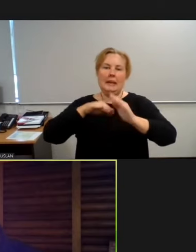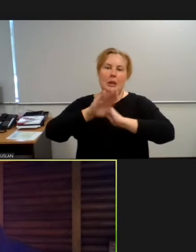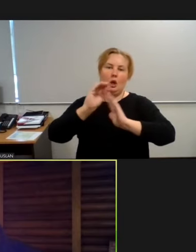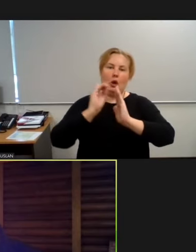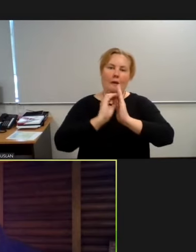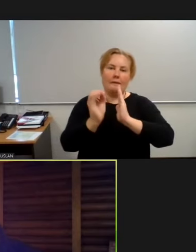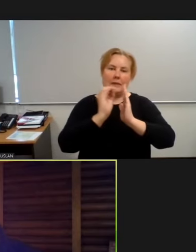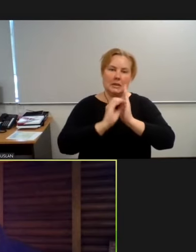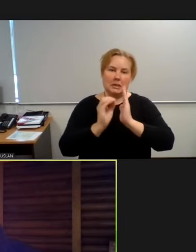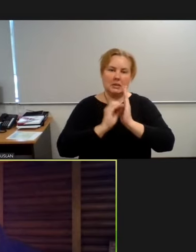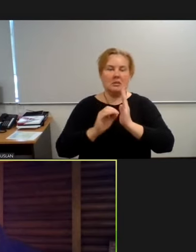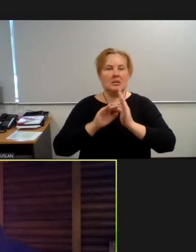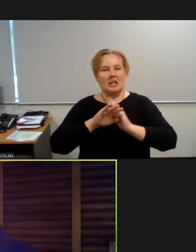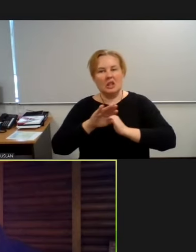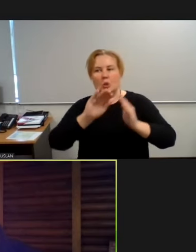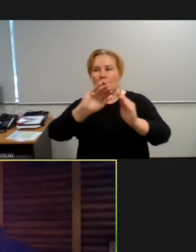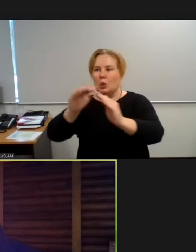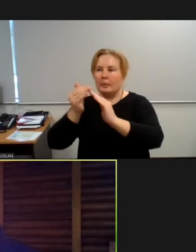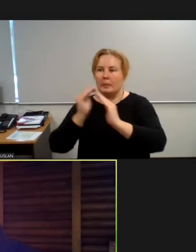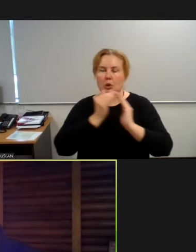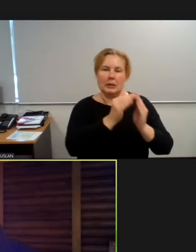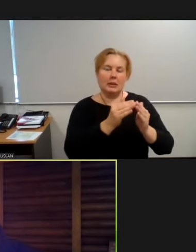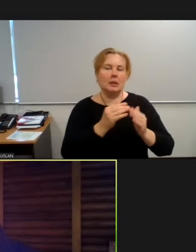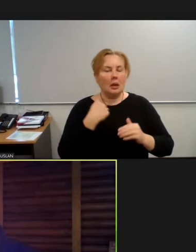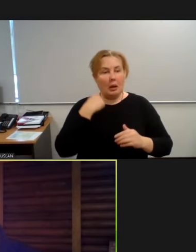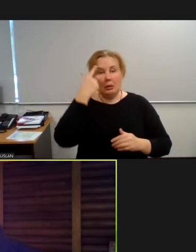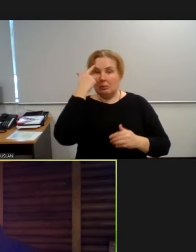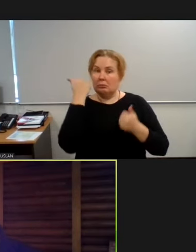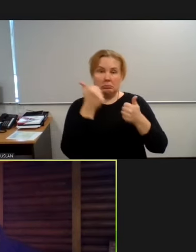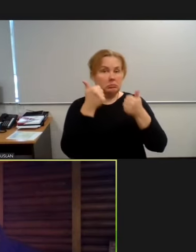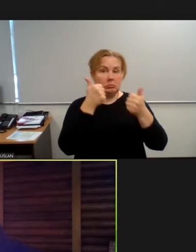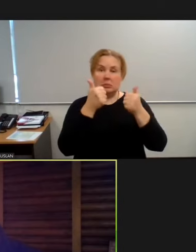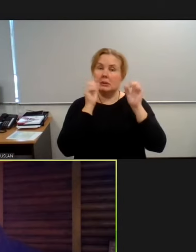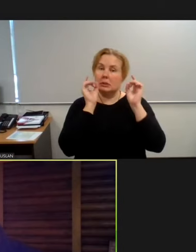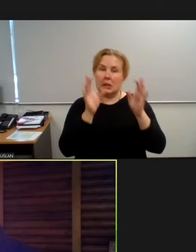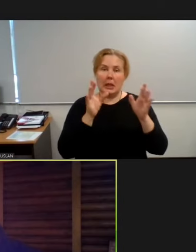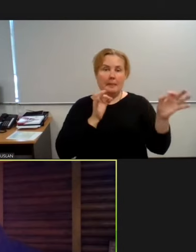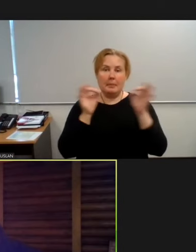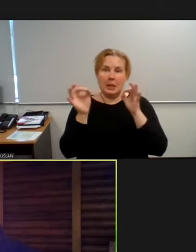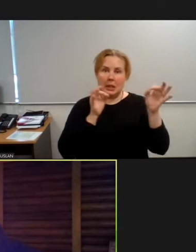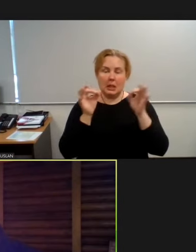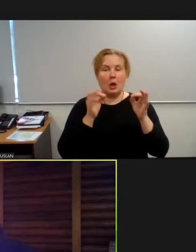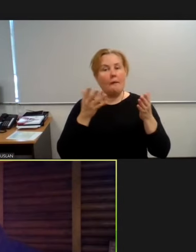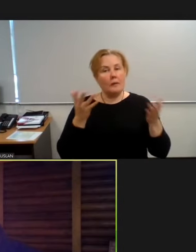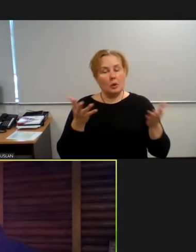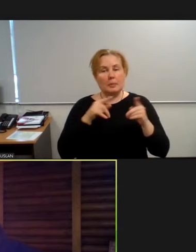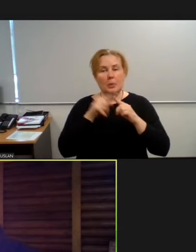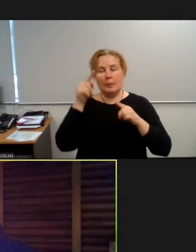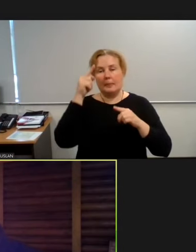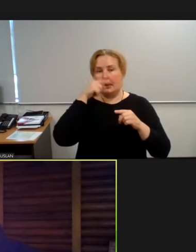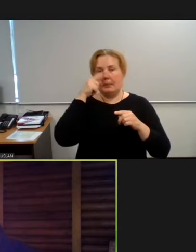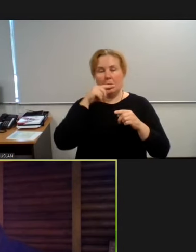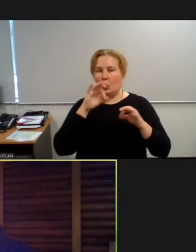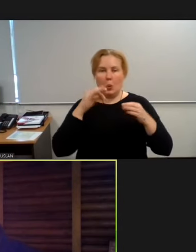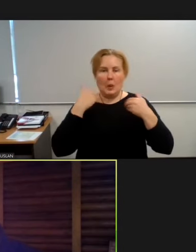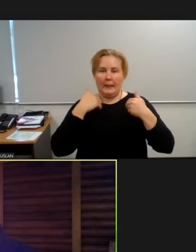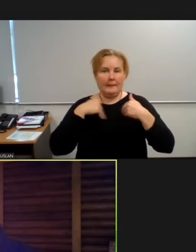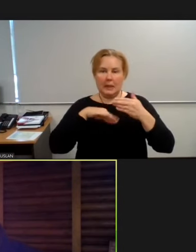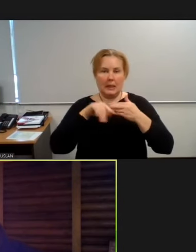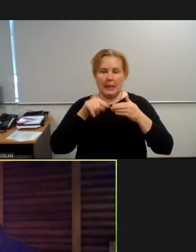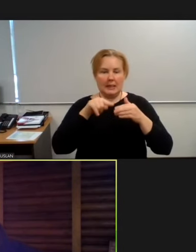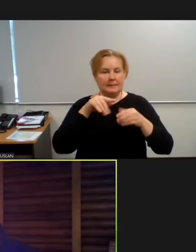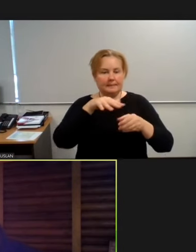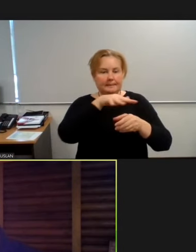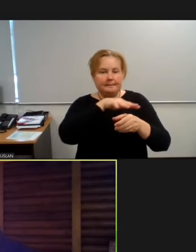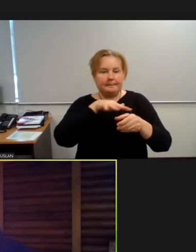think it's good to start planning. And of course, most people are not living in these action areas at the